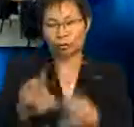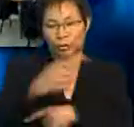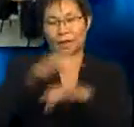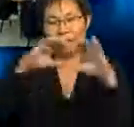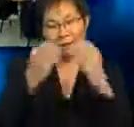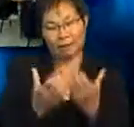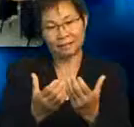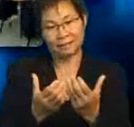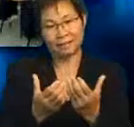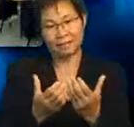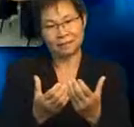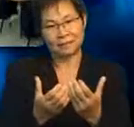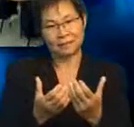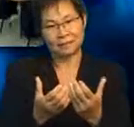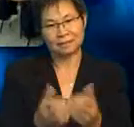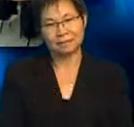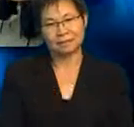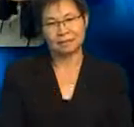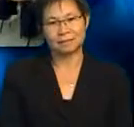That's all for today, class.